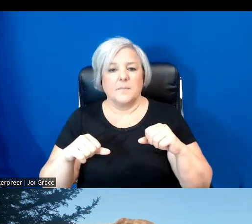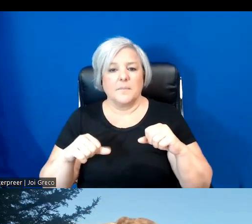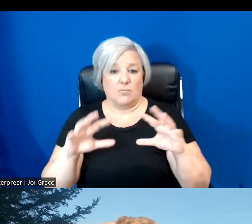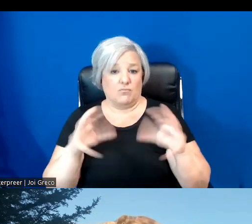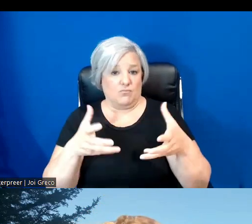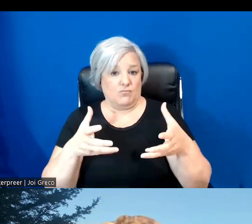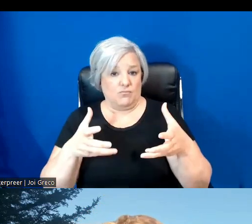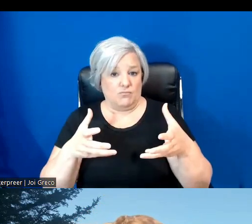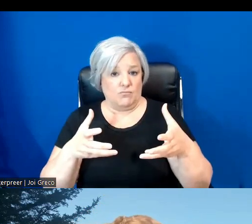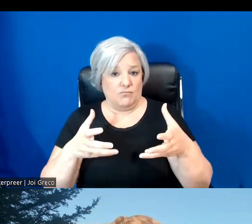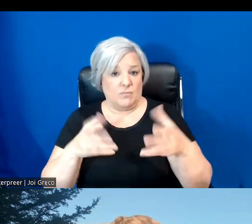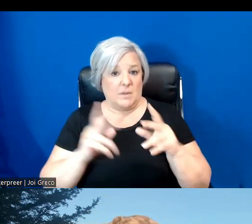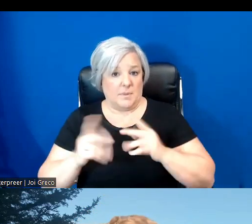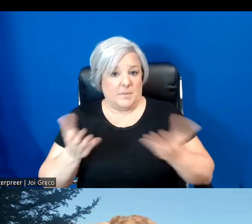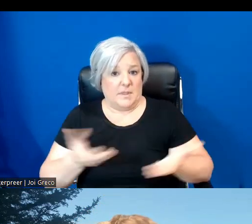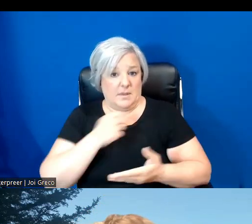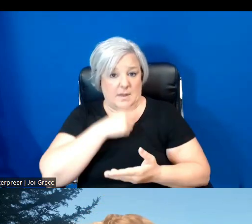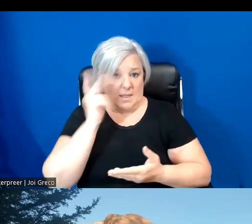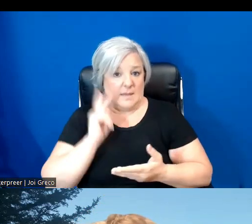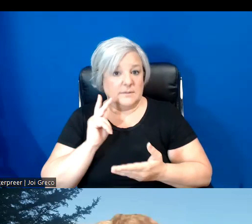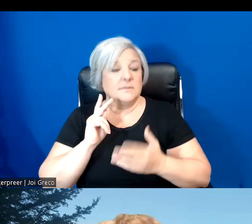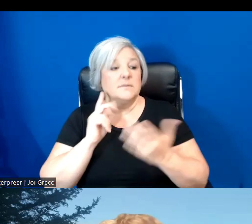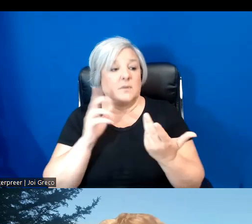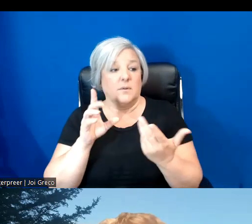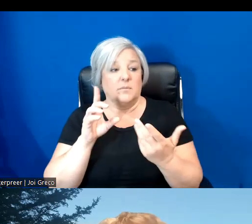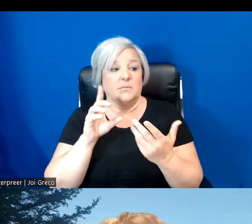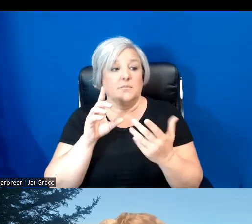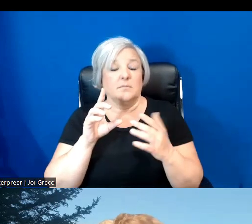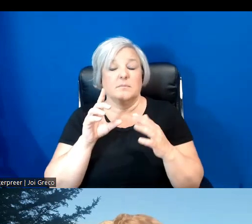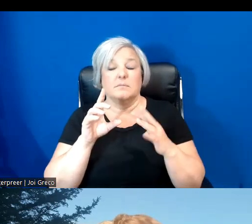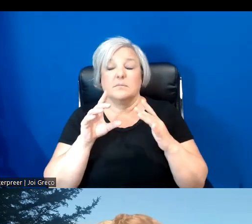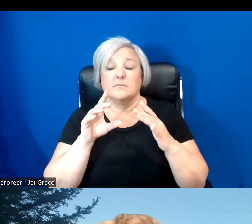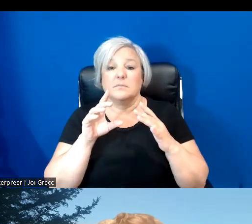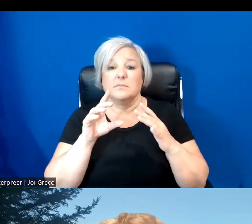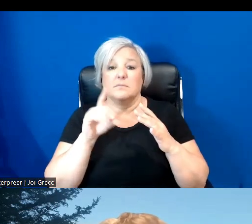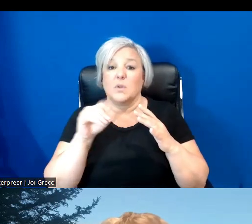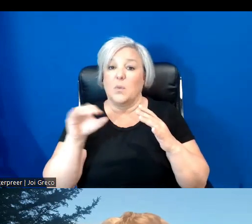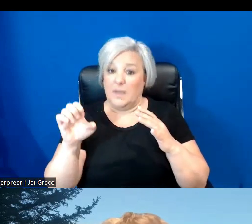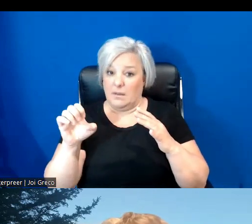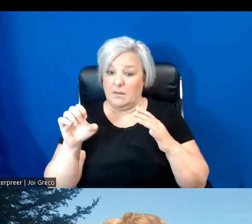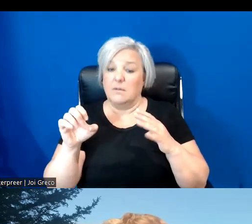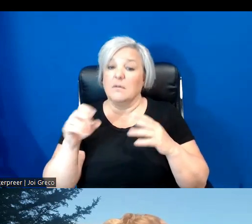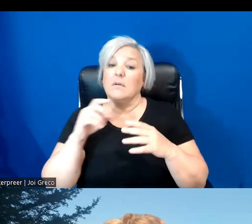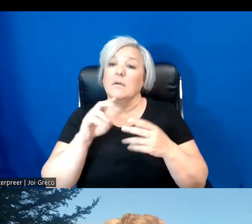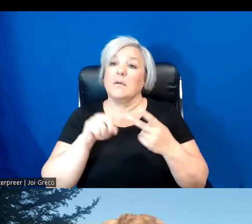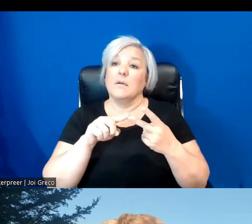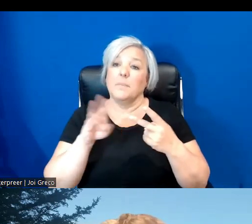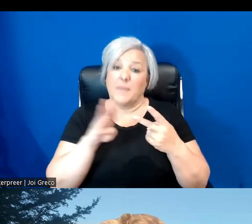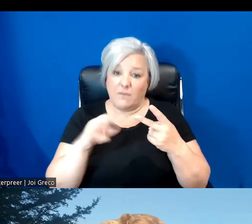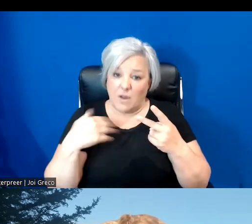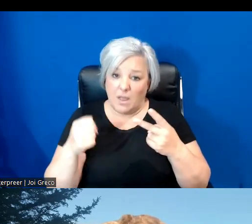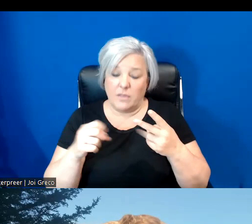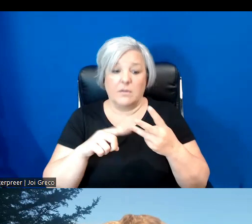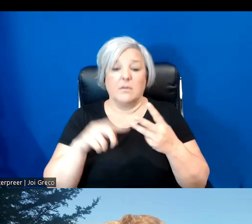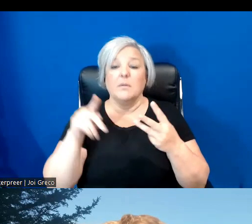group of people here in Alaska from the Department of Education, from behavioral health, from public